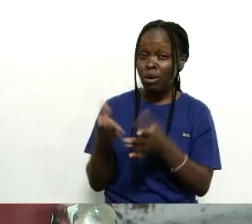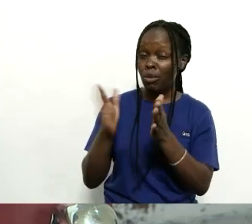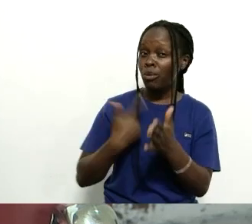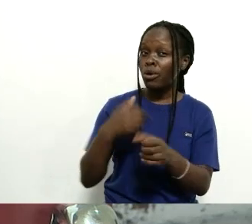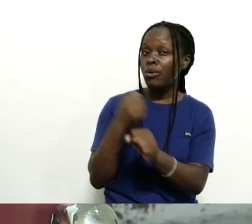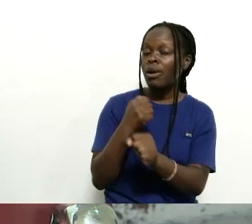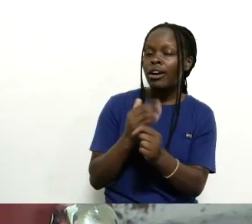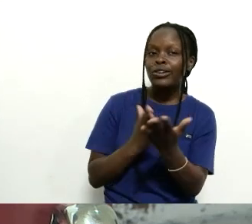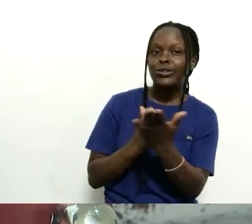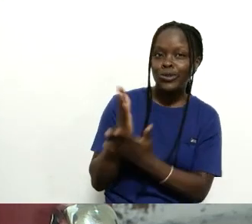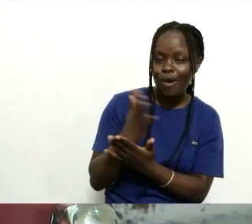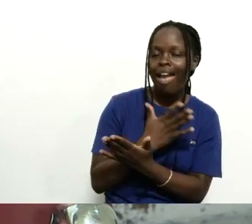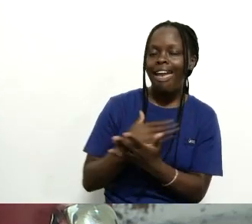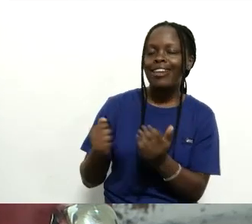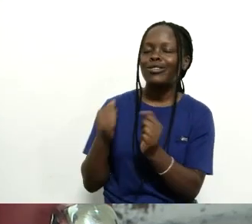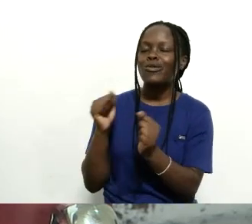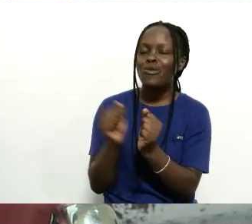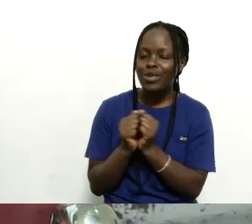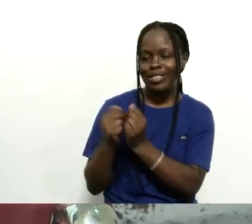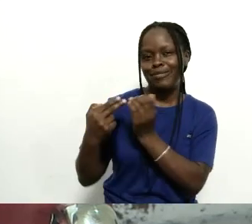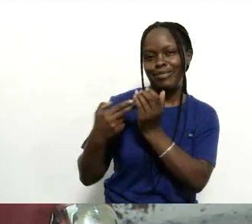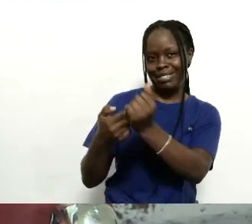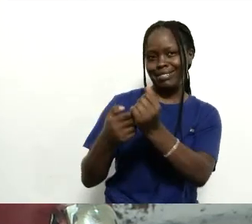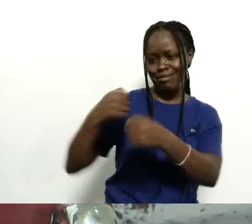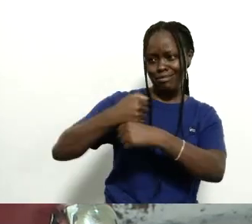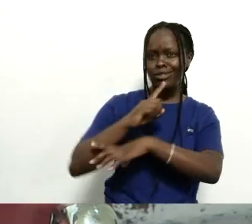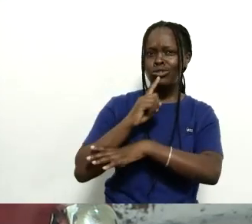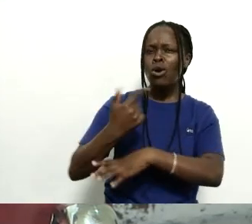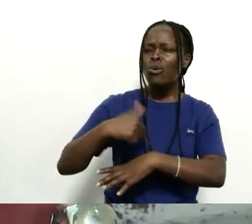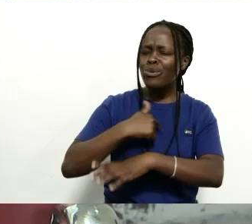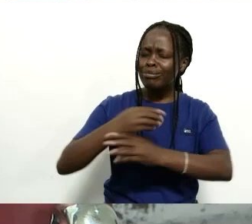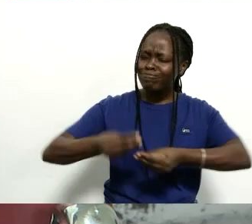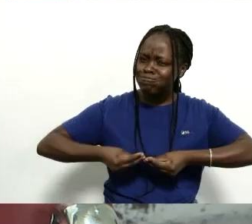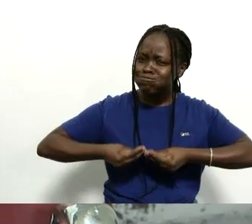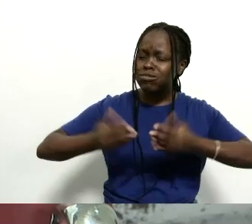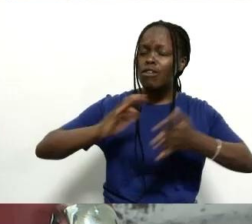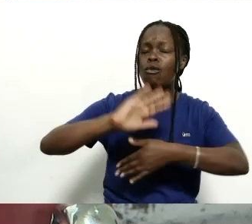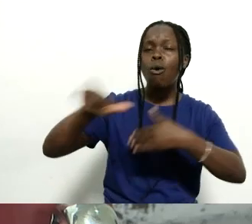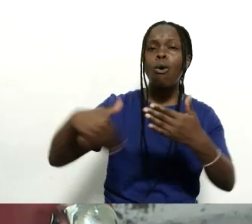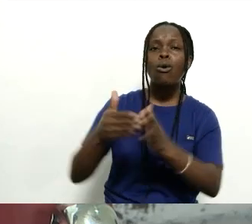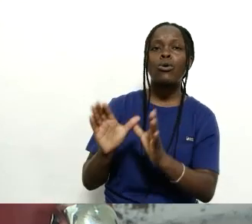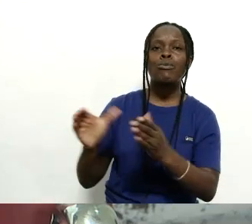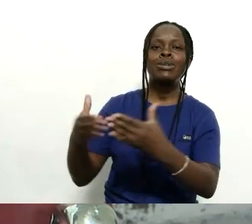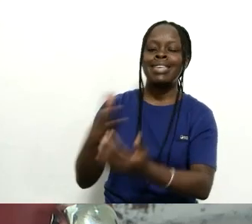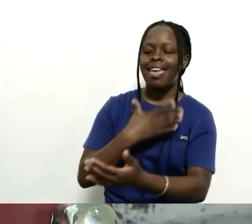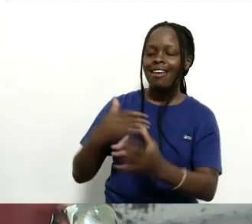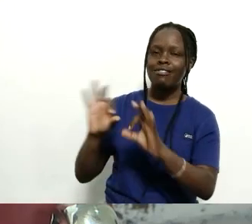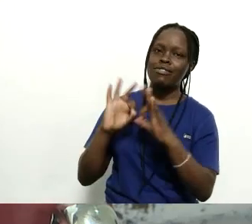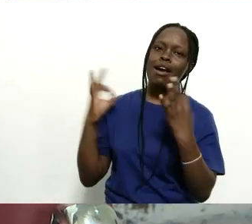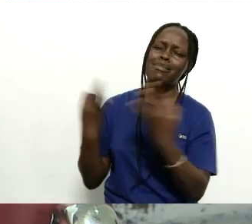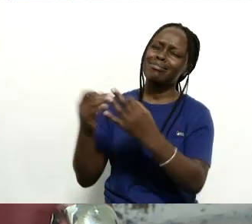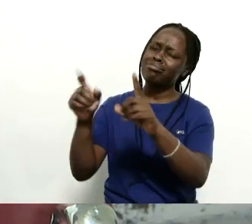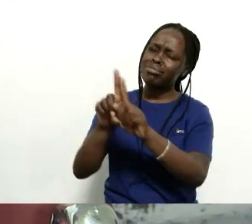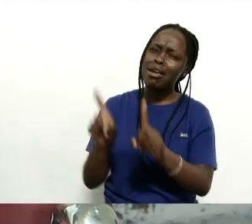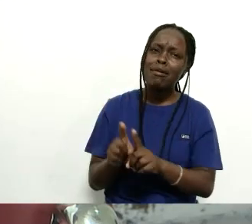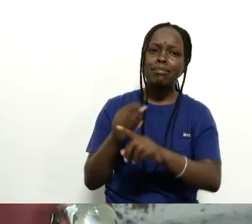the marginalized areas. And we call that, for Ubongo, we call it the last mile region. And so what we ended up finding is, so there was a time we went